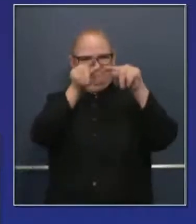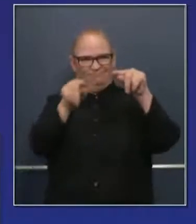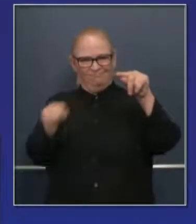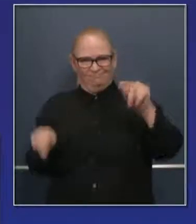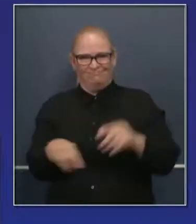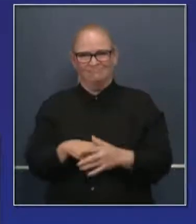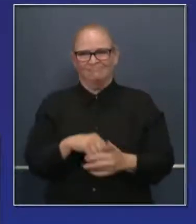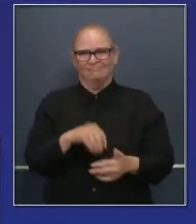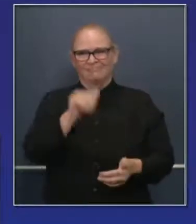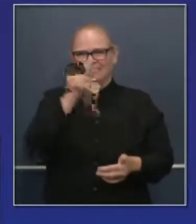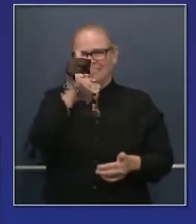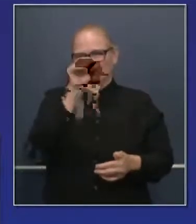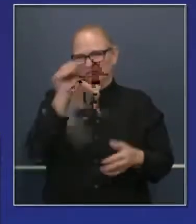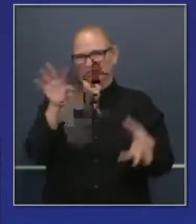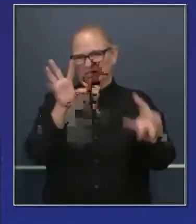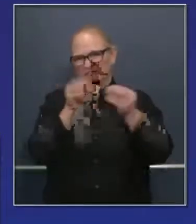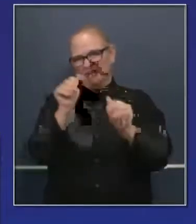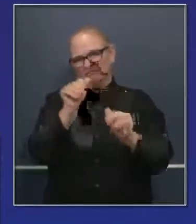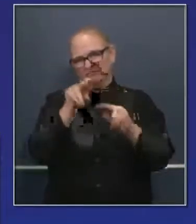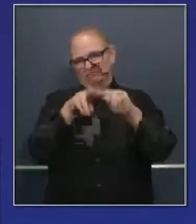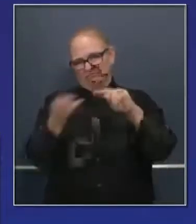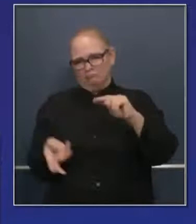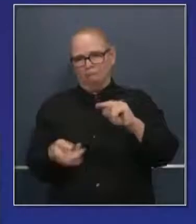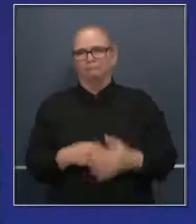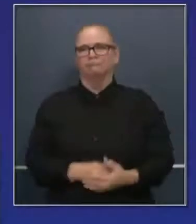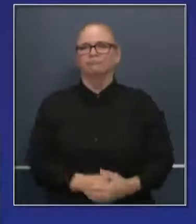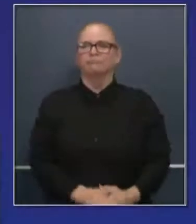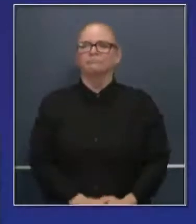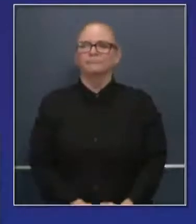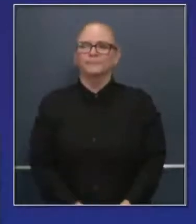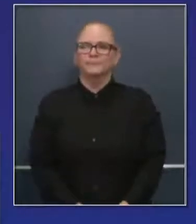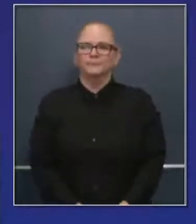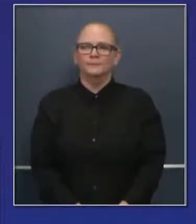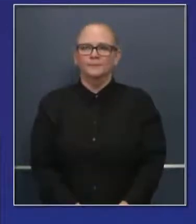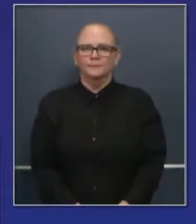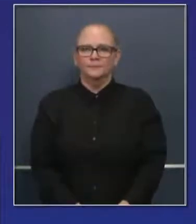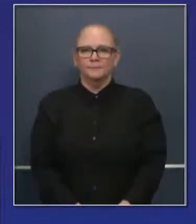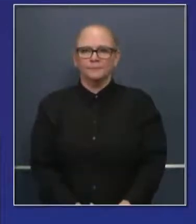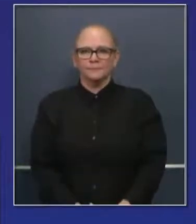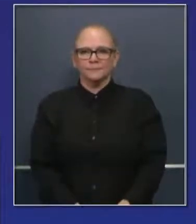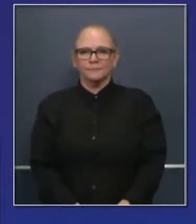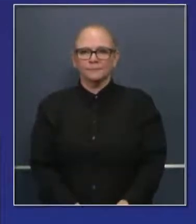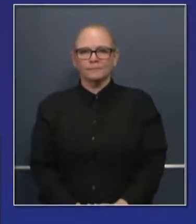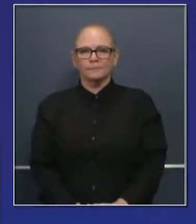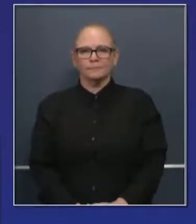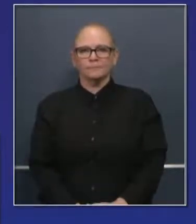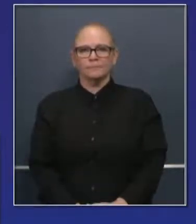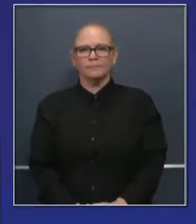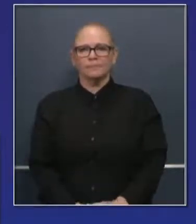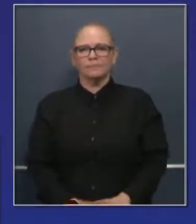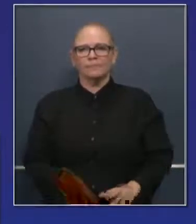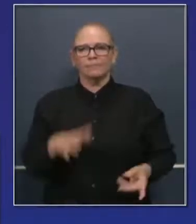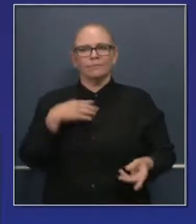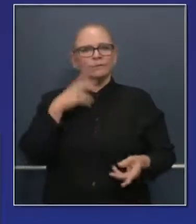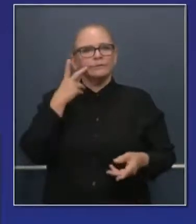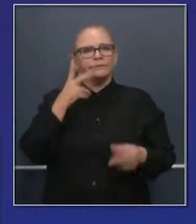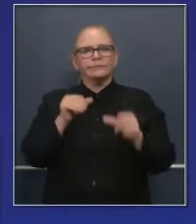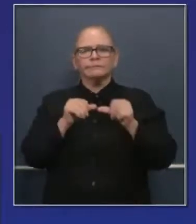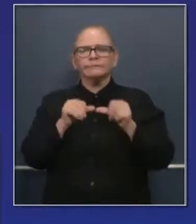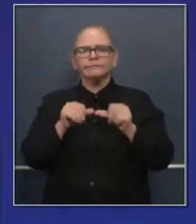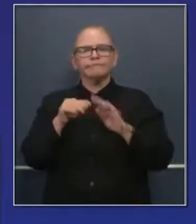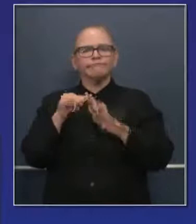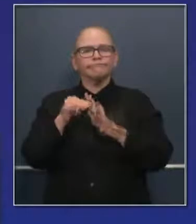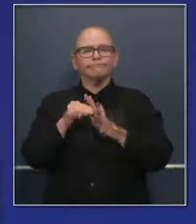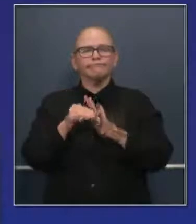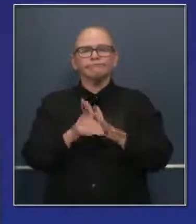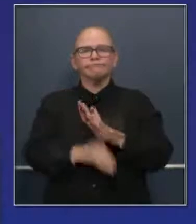10% decline. Last slide set we shared with you over a week ago showed a 9% increase. So again, a